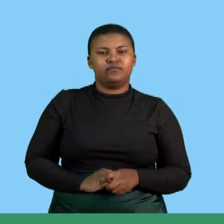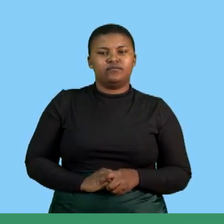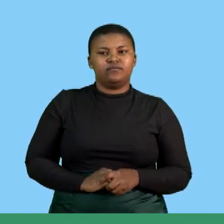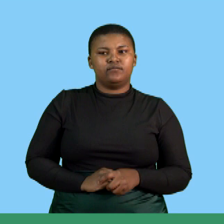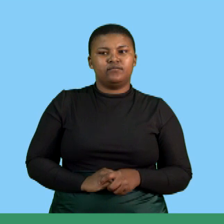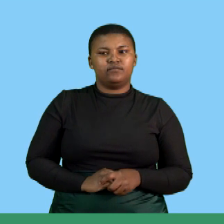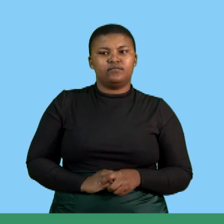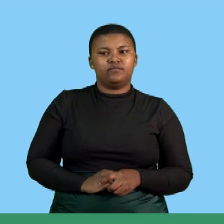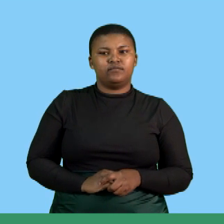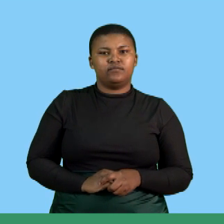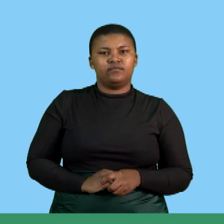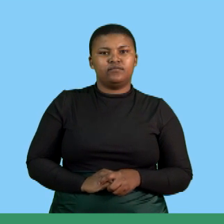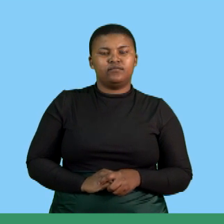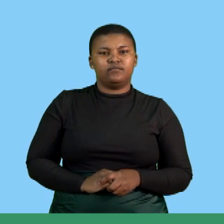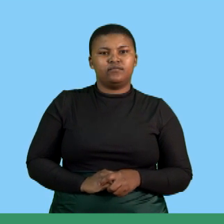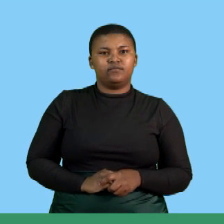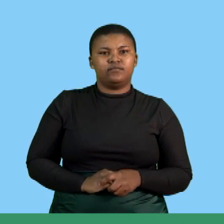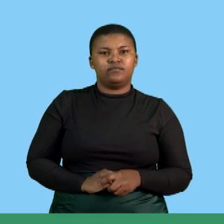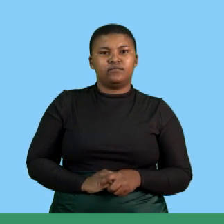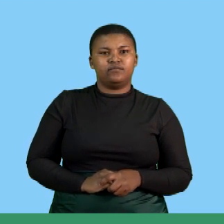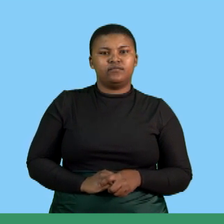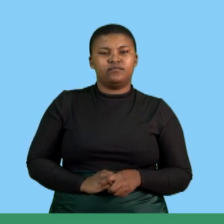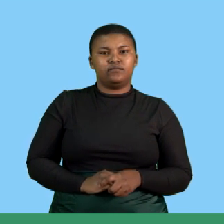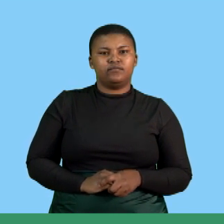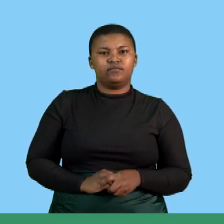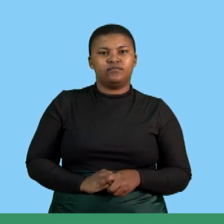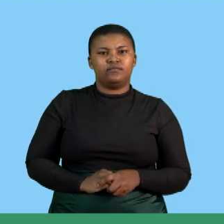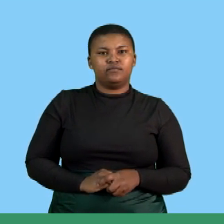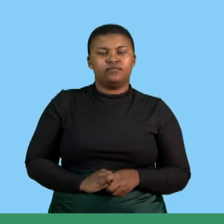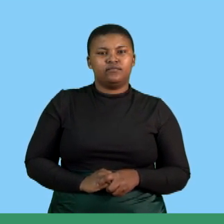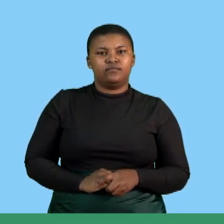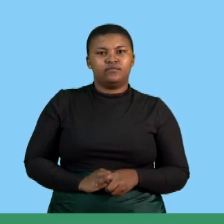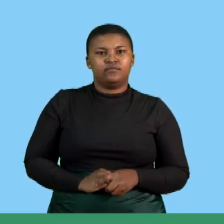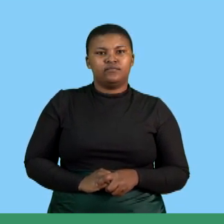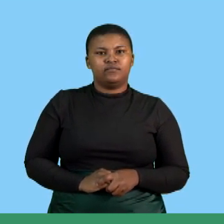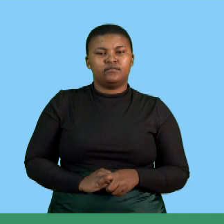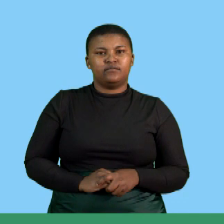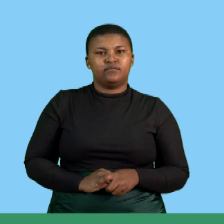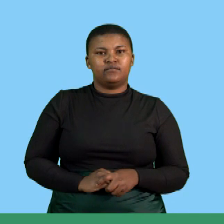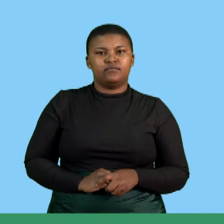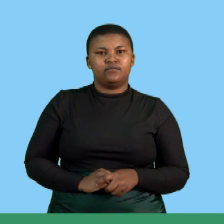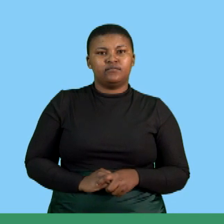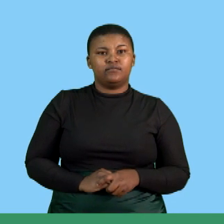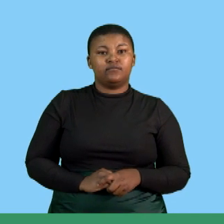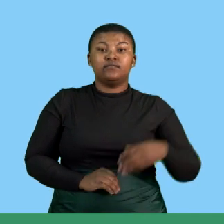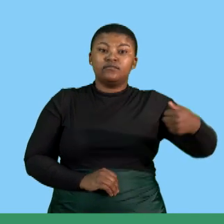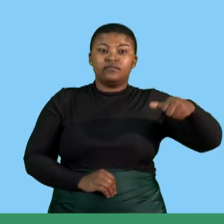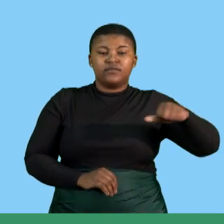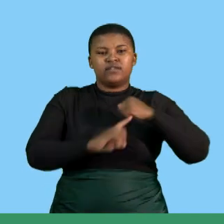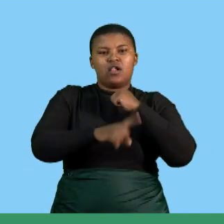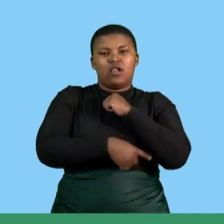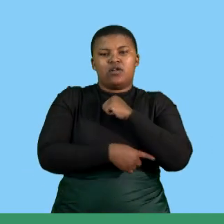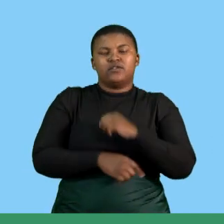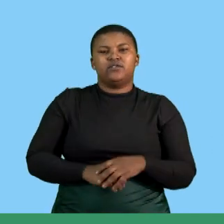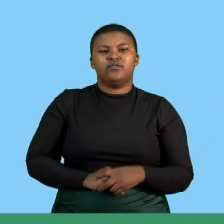challenge. So we can then identify this as technological environment. And